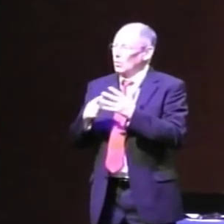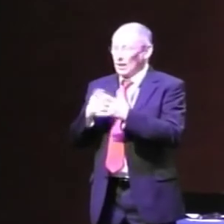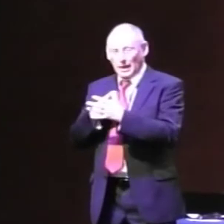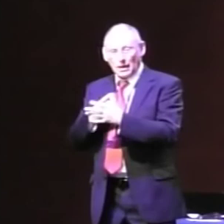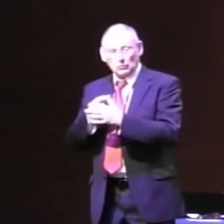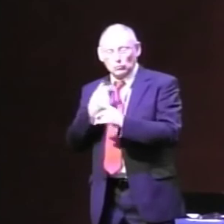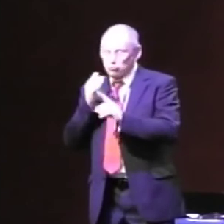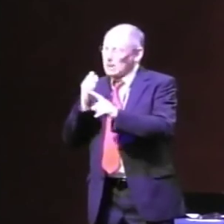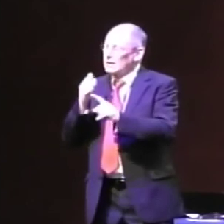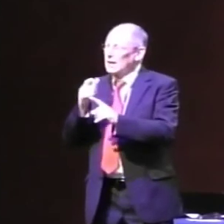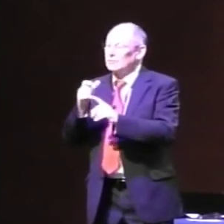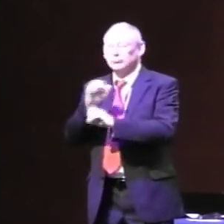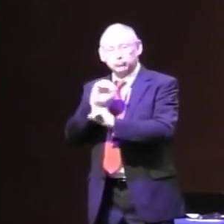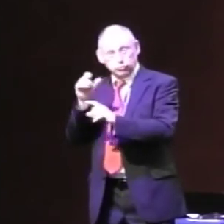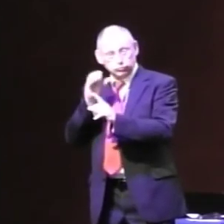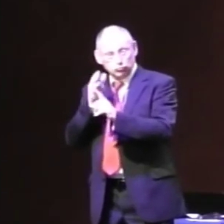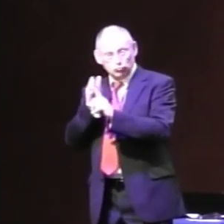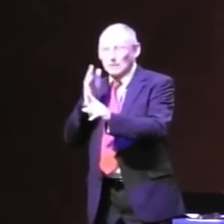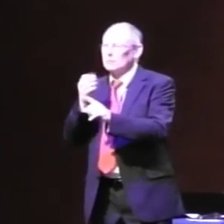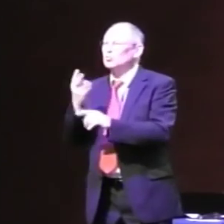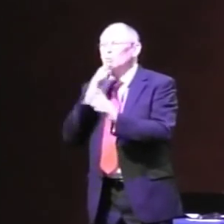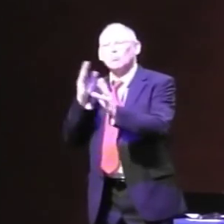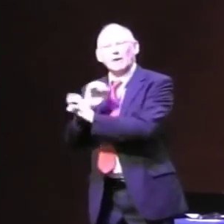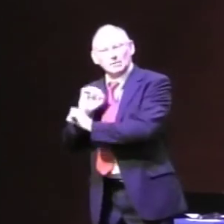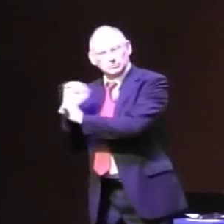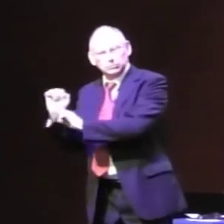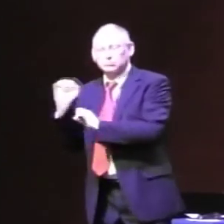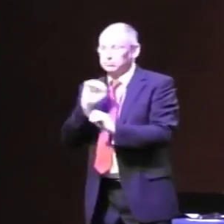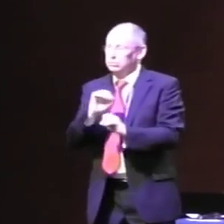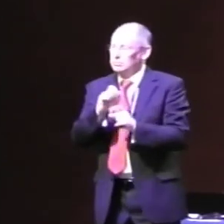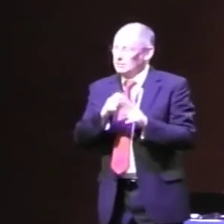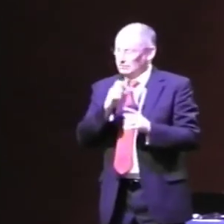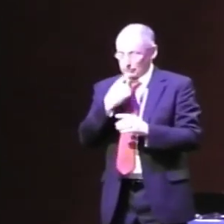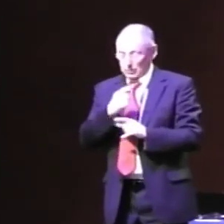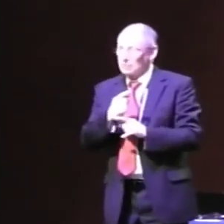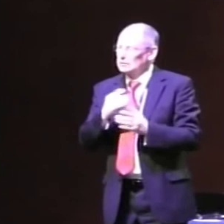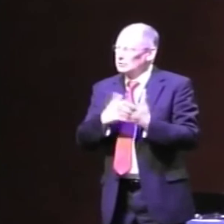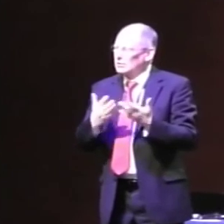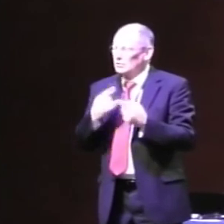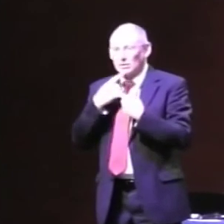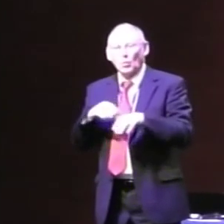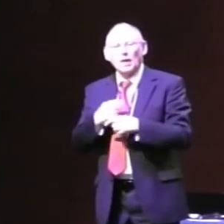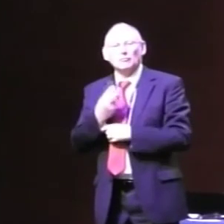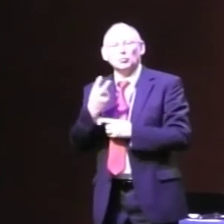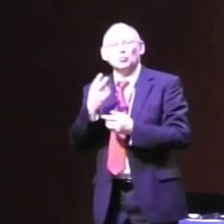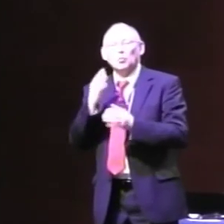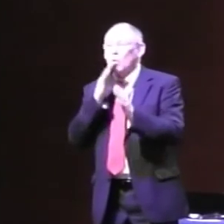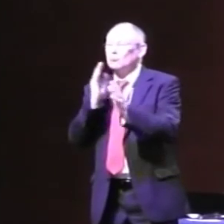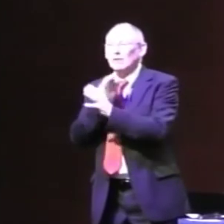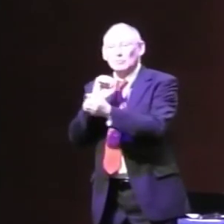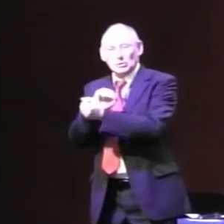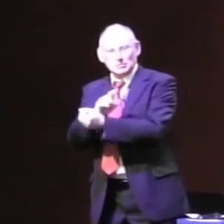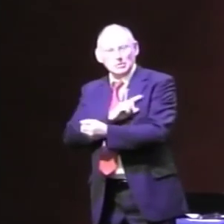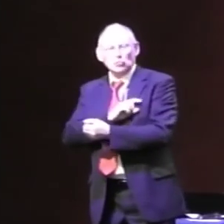those jails, with community having recognition rights in the two private. It is worth pointing out just now that we only have two private prisons due to the present